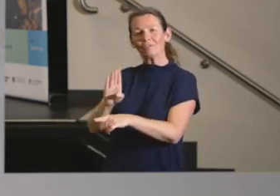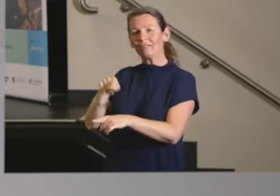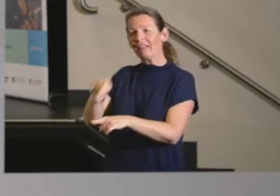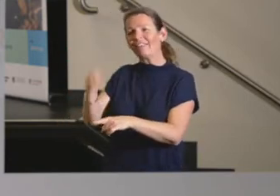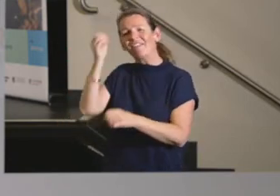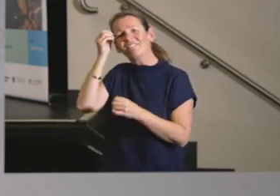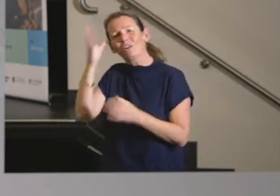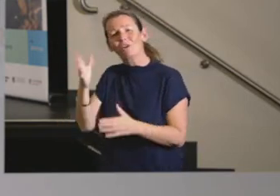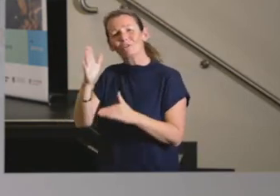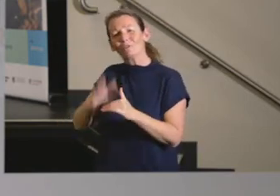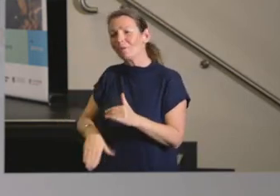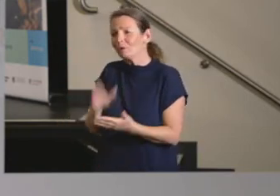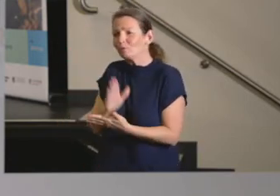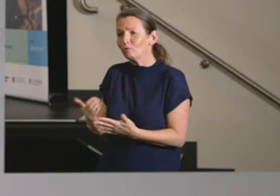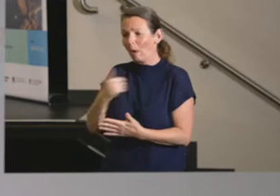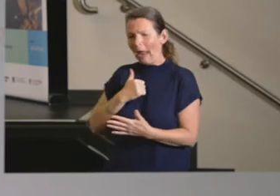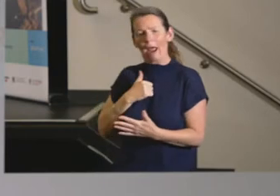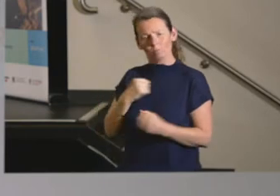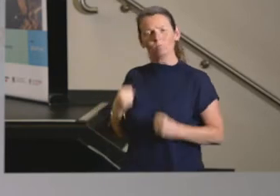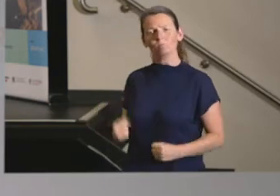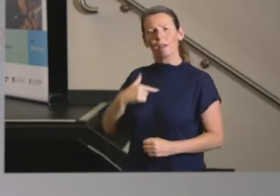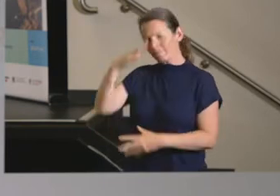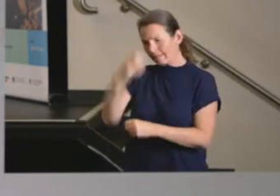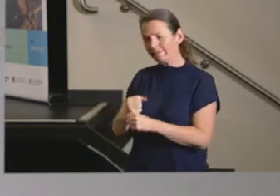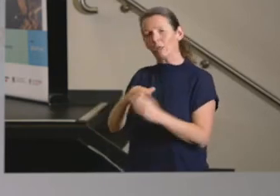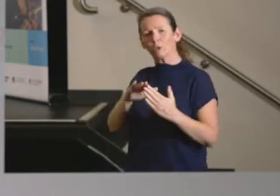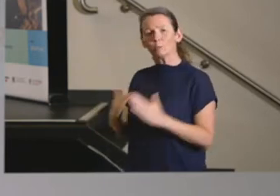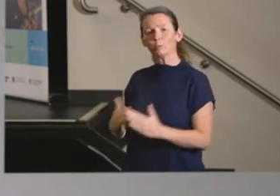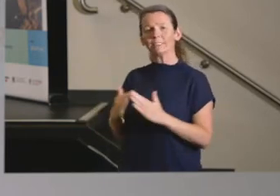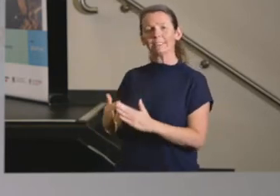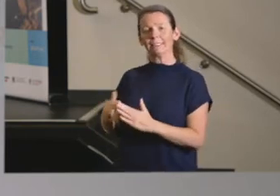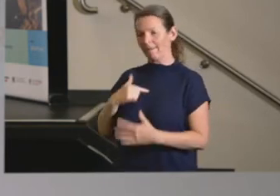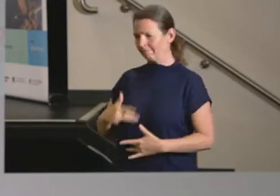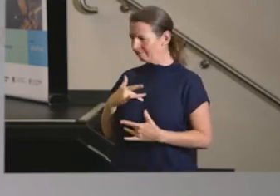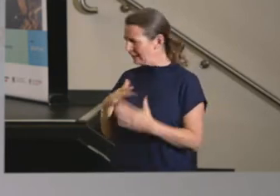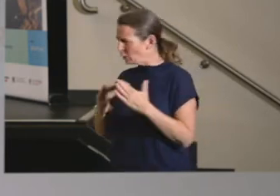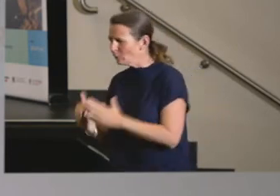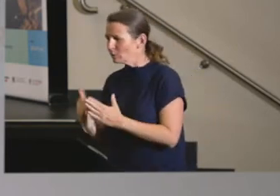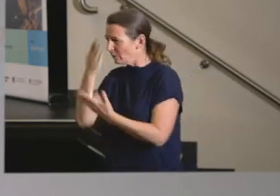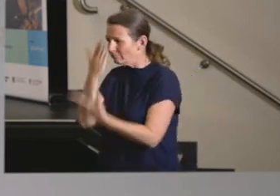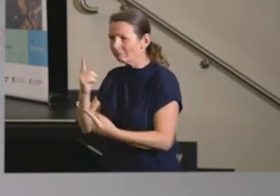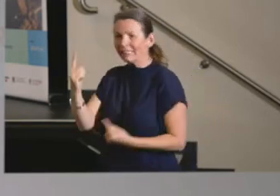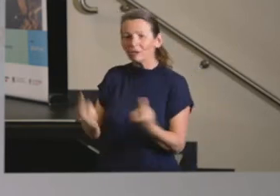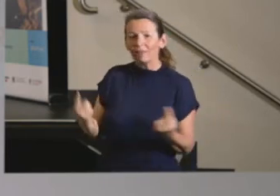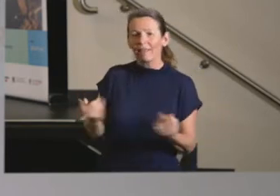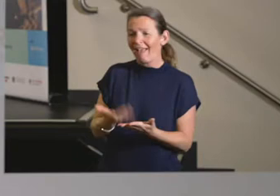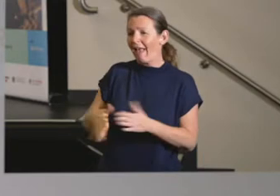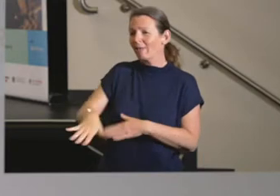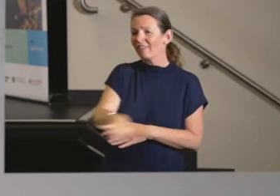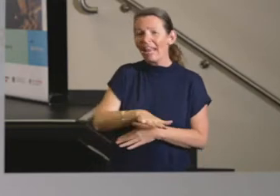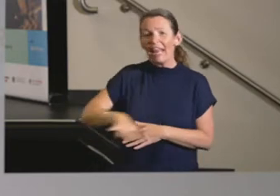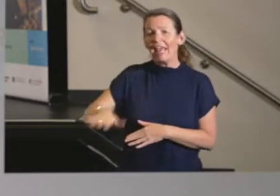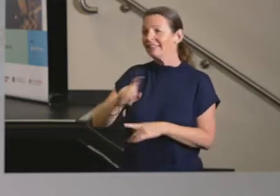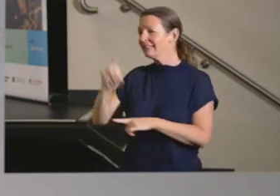the values in which our community stands for, about the communal nature, how we're all connected to each other, our land and the